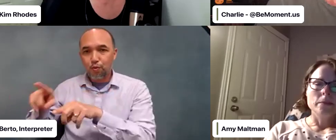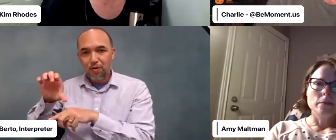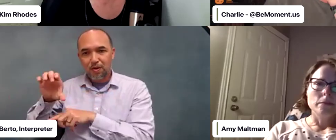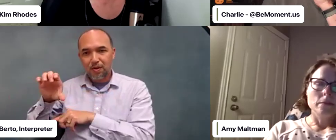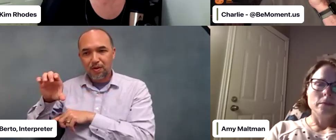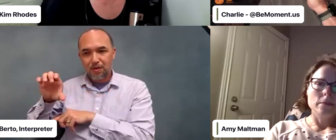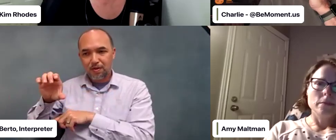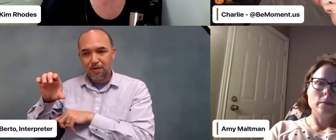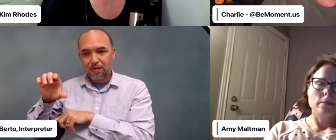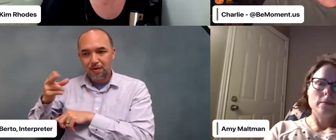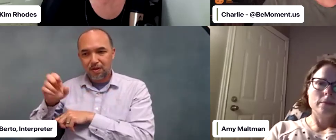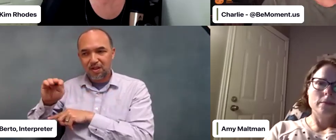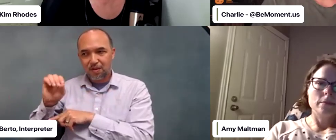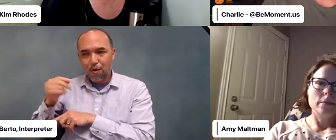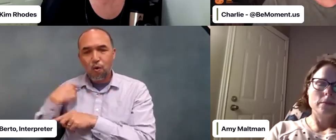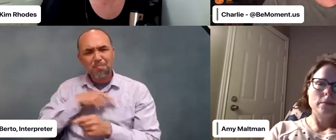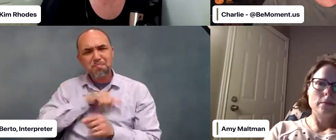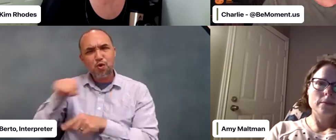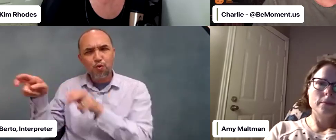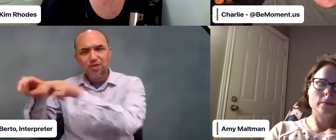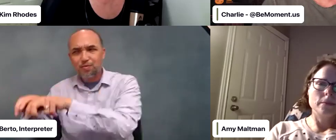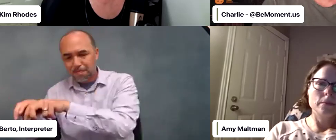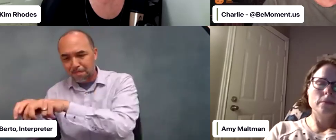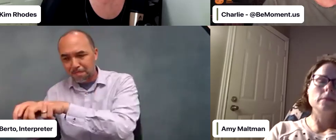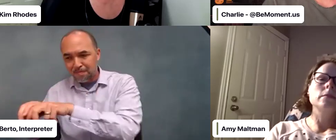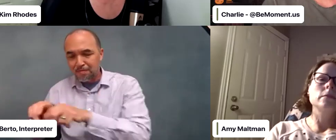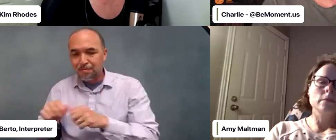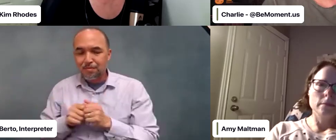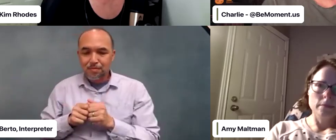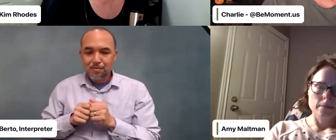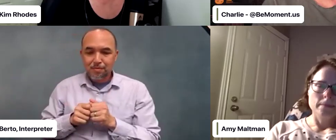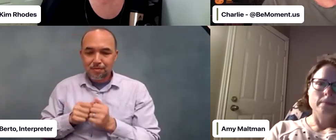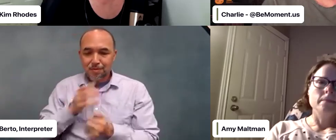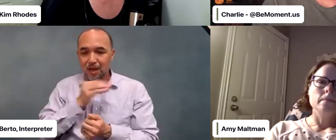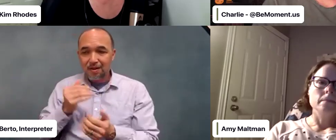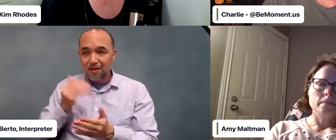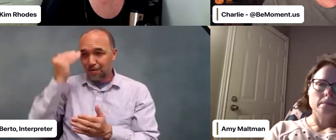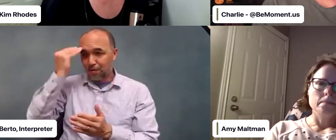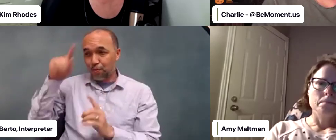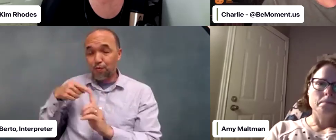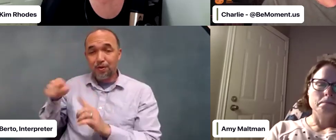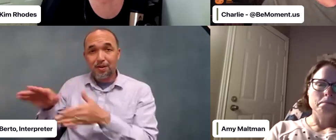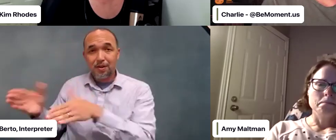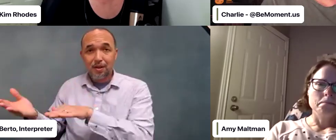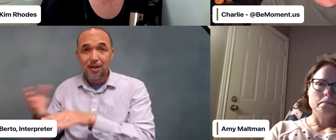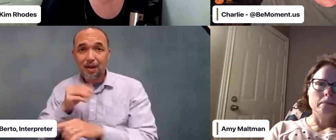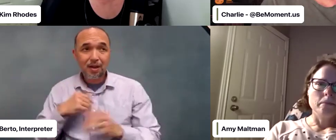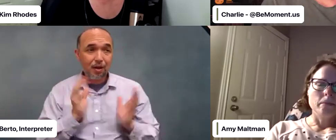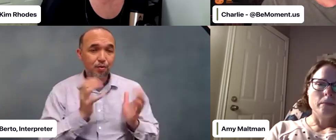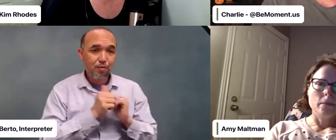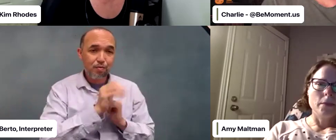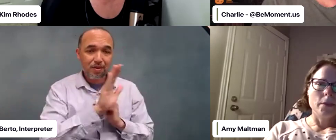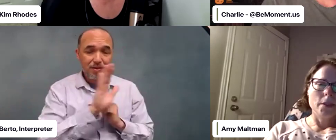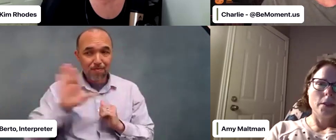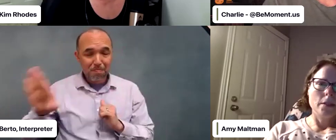And I knew when he died, I talked to his mom, and I wasn't used to